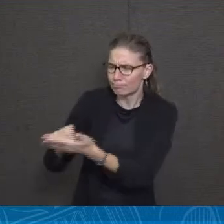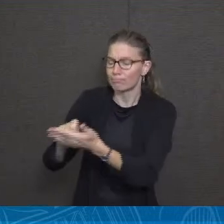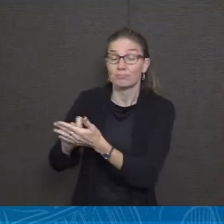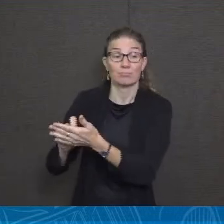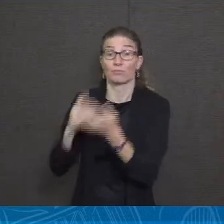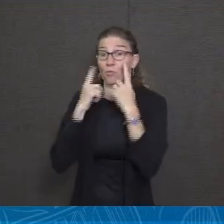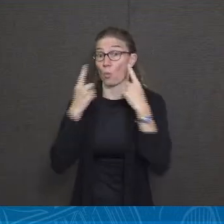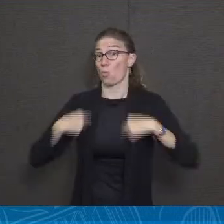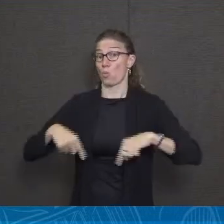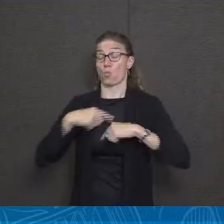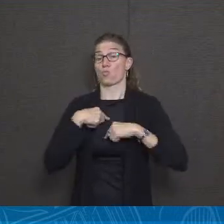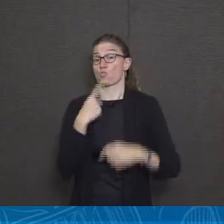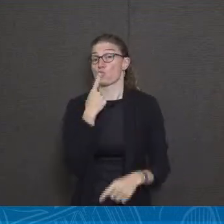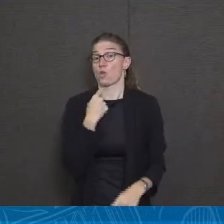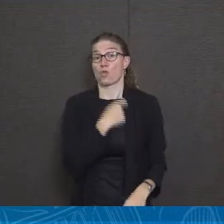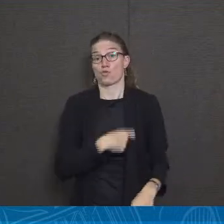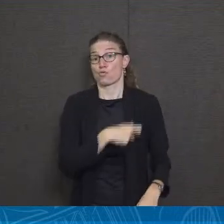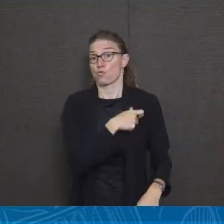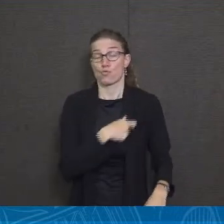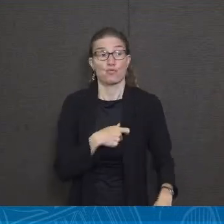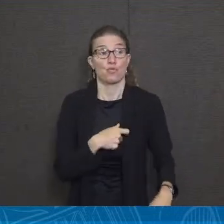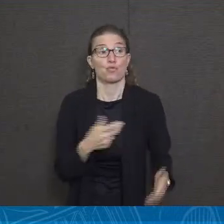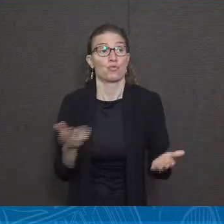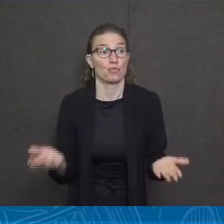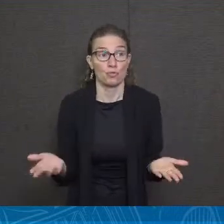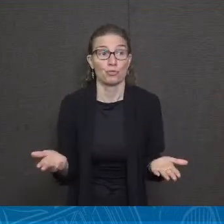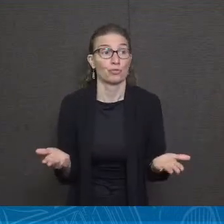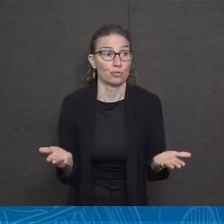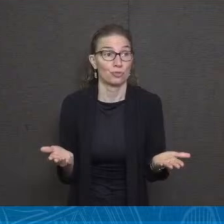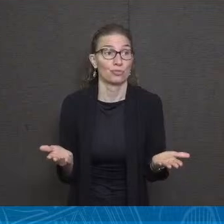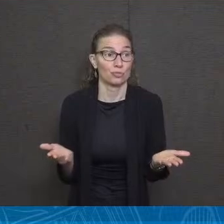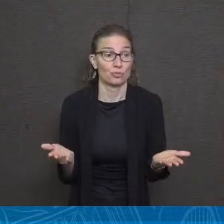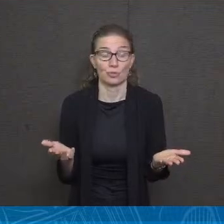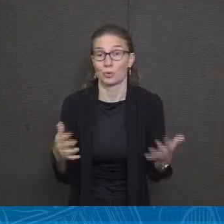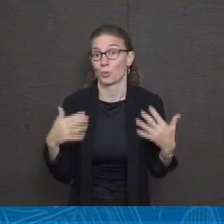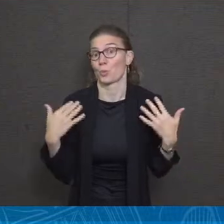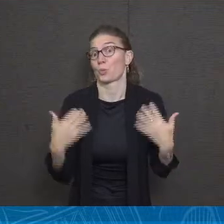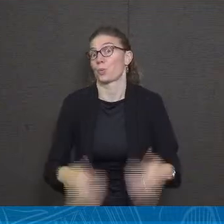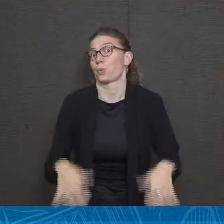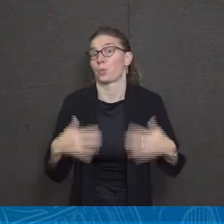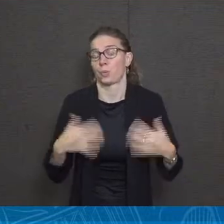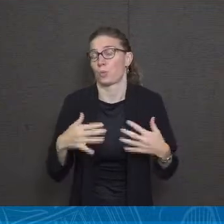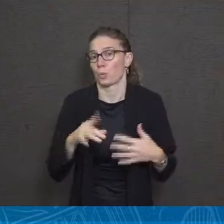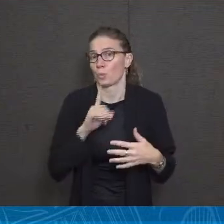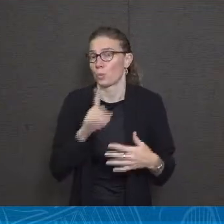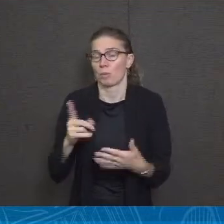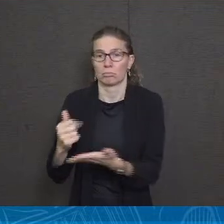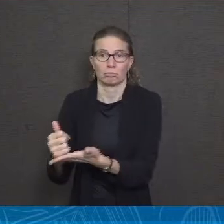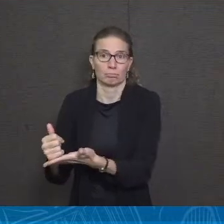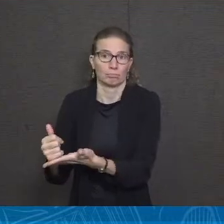Cross, Red Crescent movement, everything needs to be